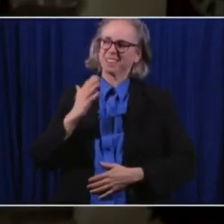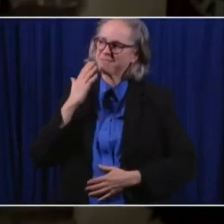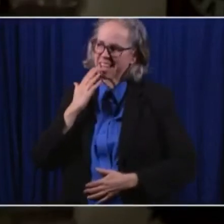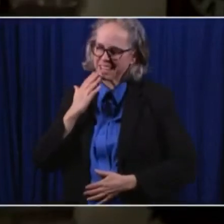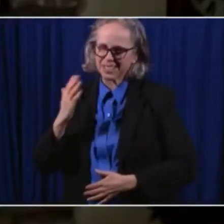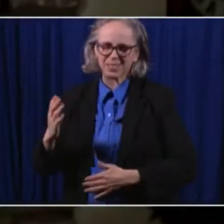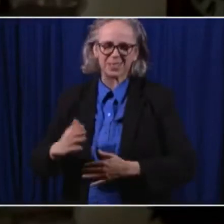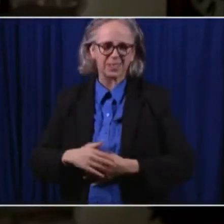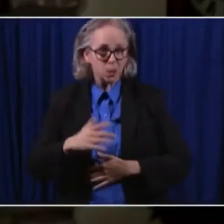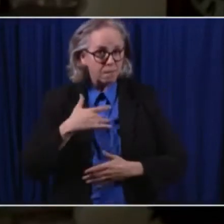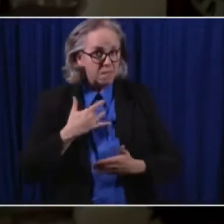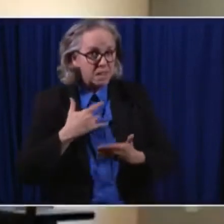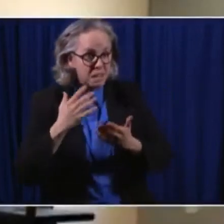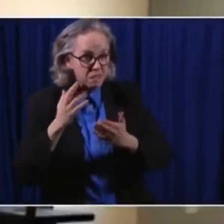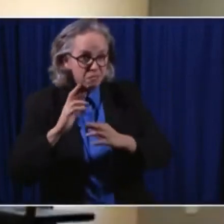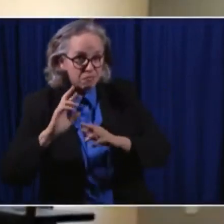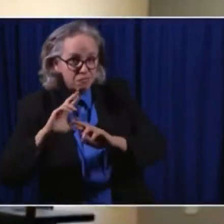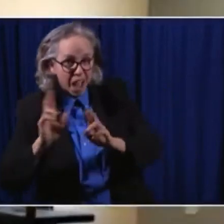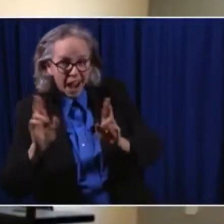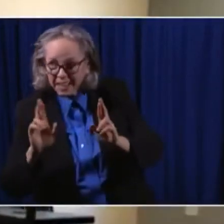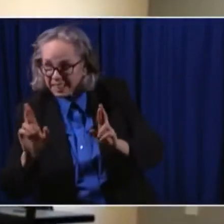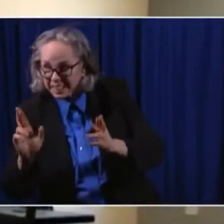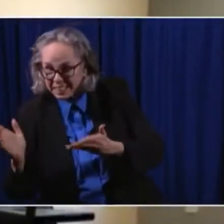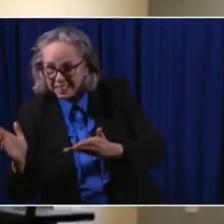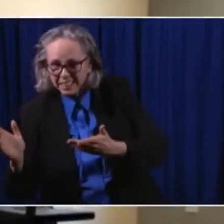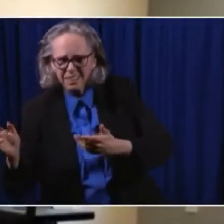go? I'm ready to go. I've been ready to